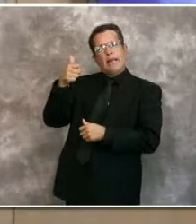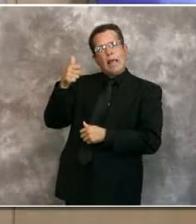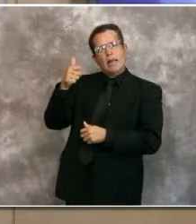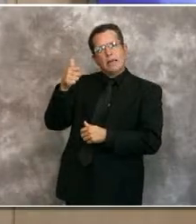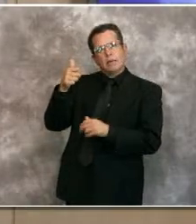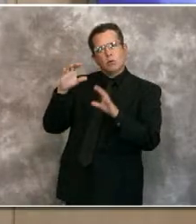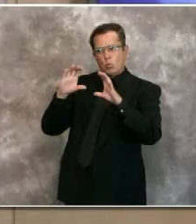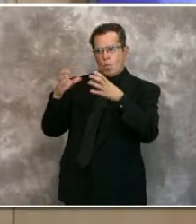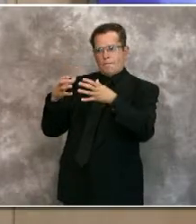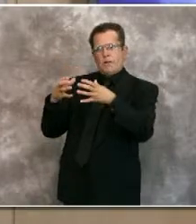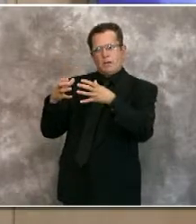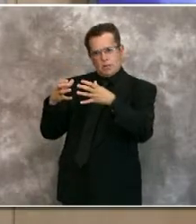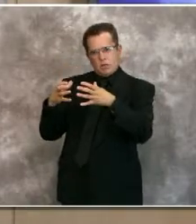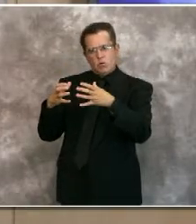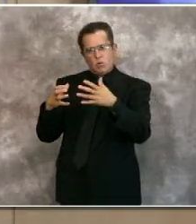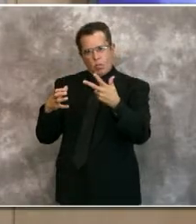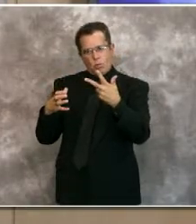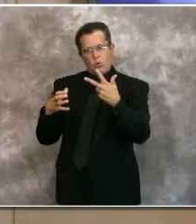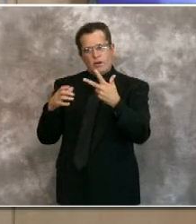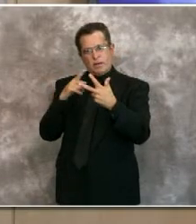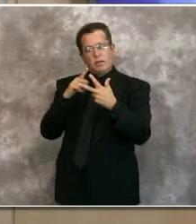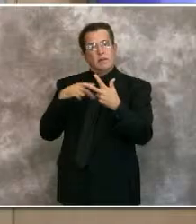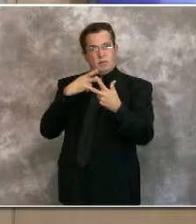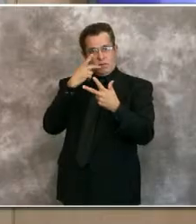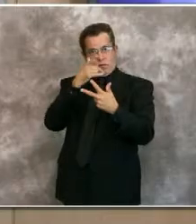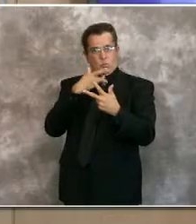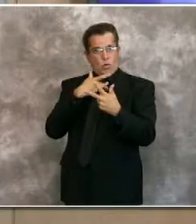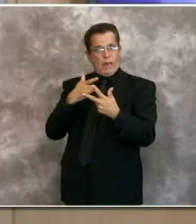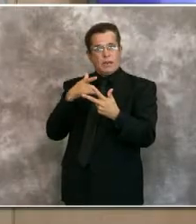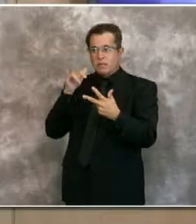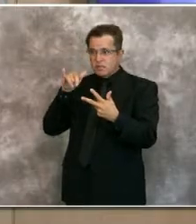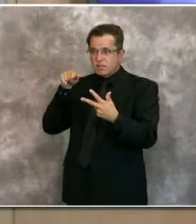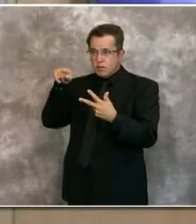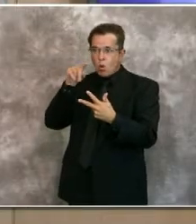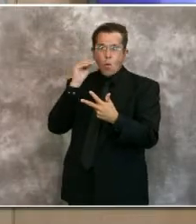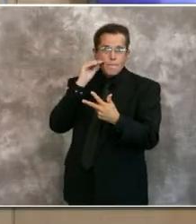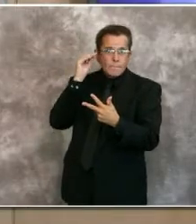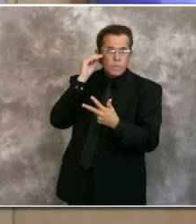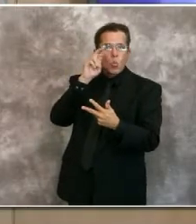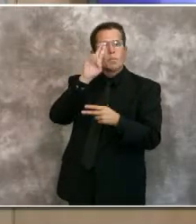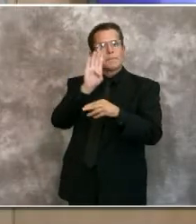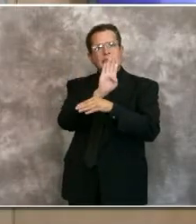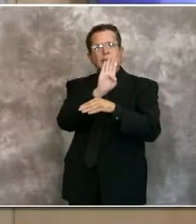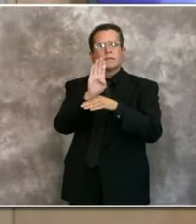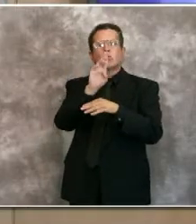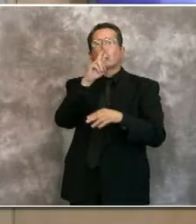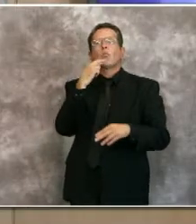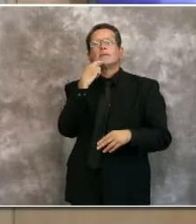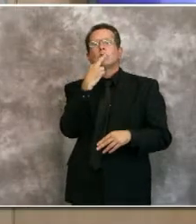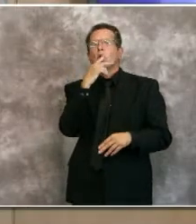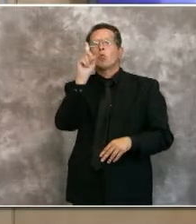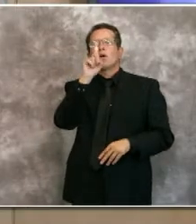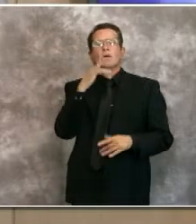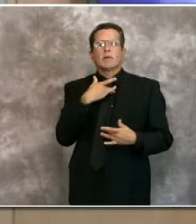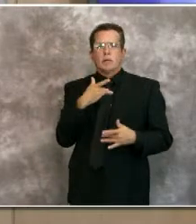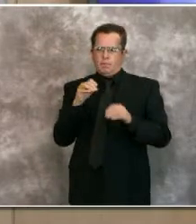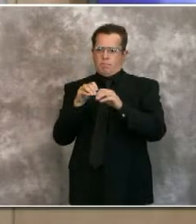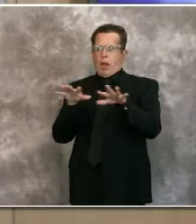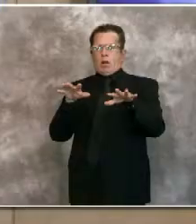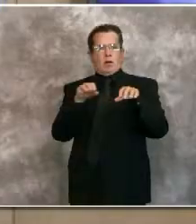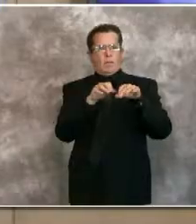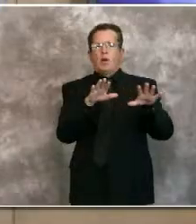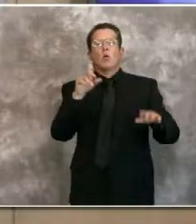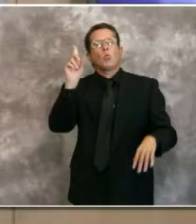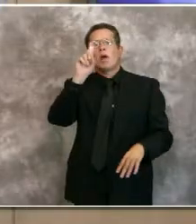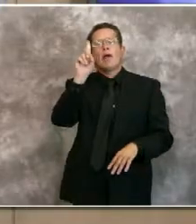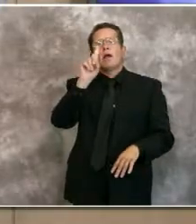in terms of the kinds of settings, whether they're homes, businesses, restaurants, or what? Okay, Dr. Wooten will